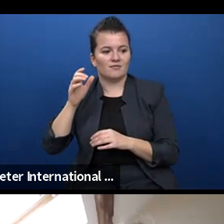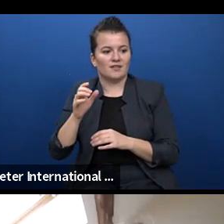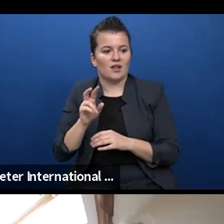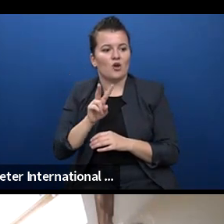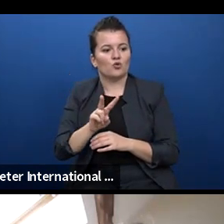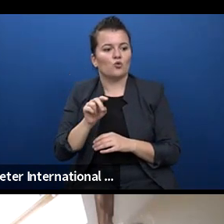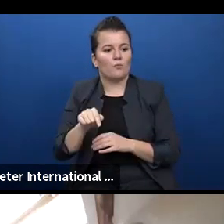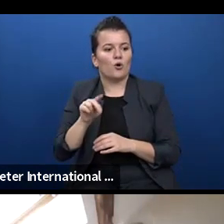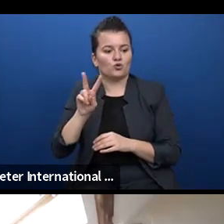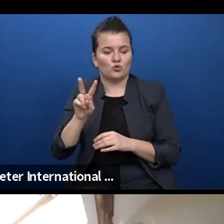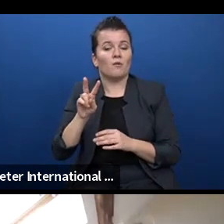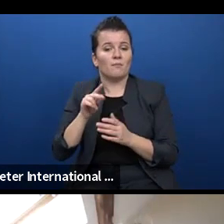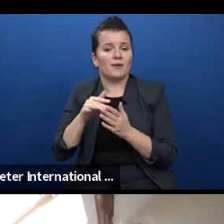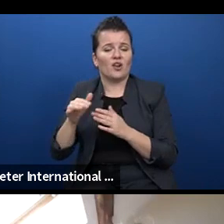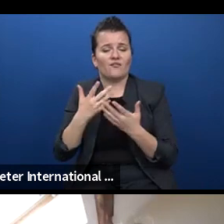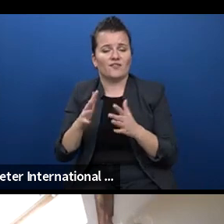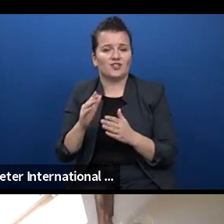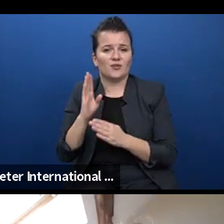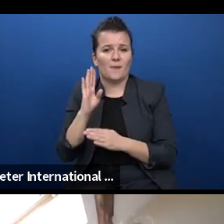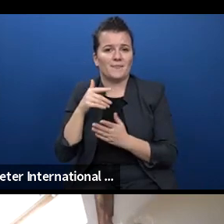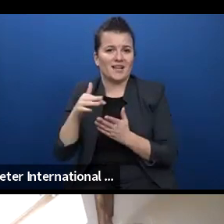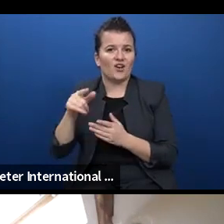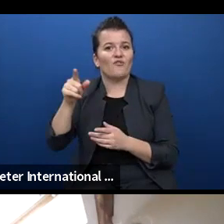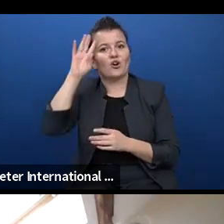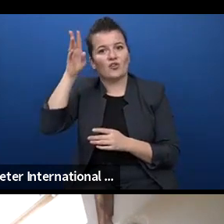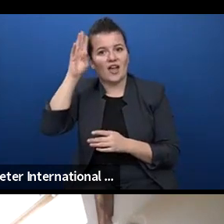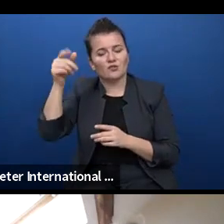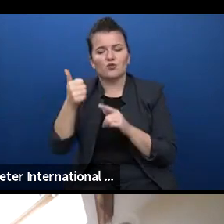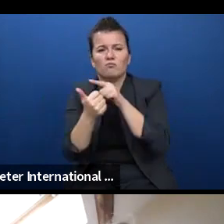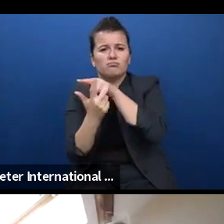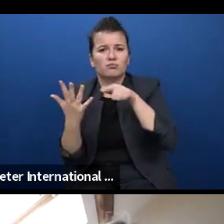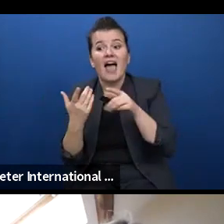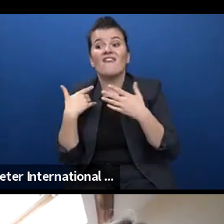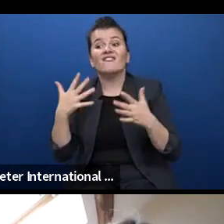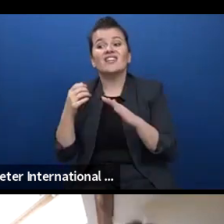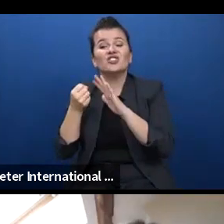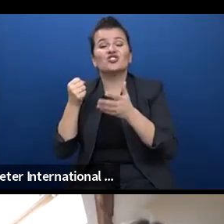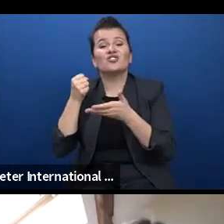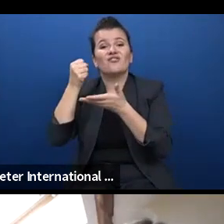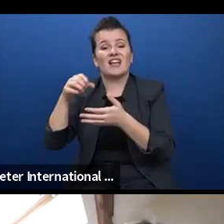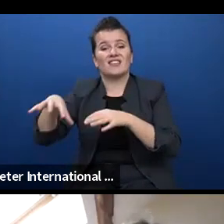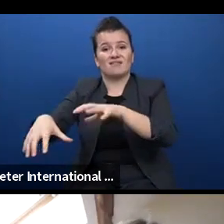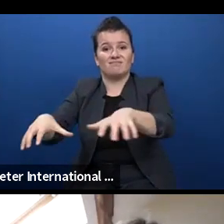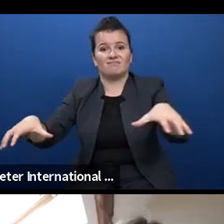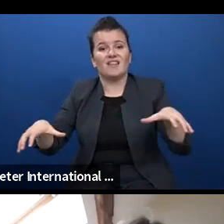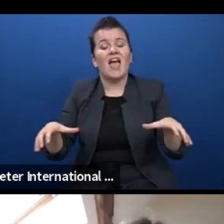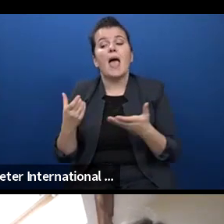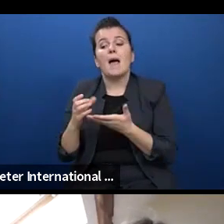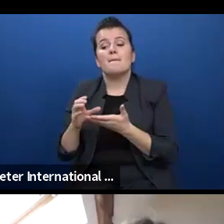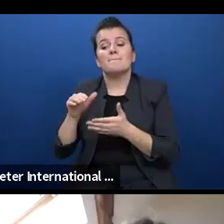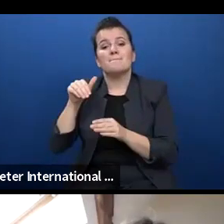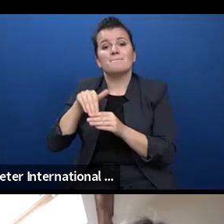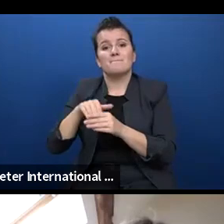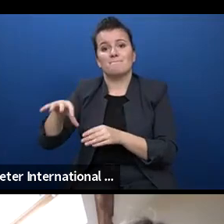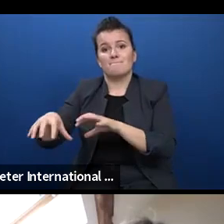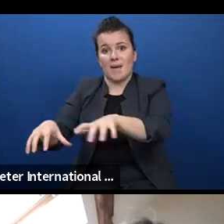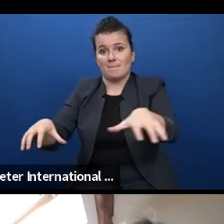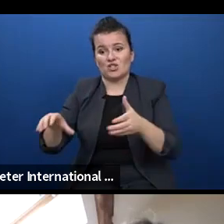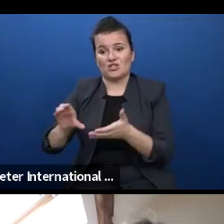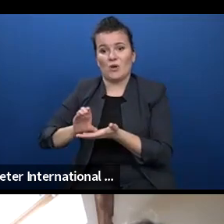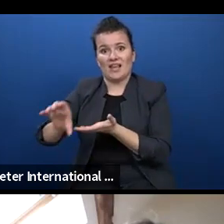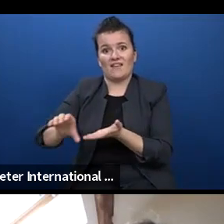the RRF funding to be delivered into the member states. There will definitely be the possibility, but we want